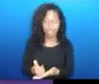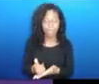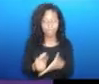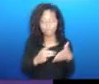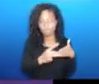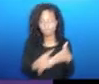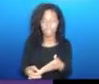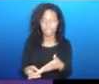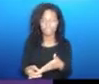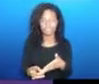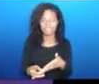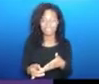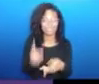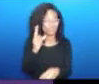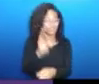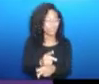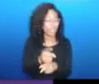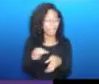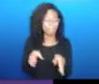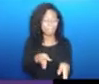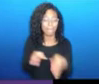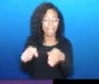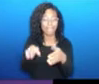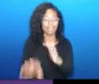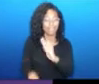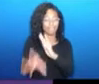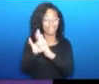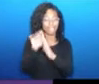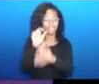your right path in finding employment.